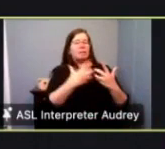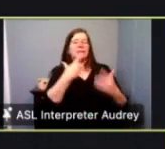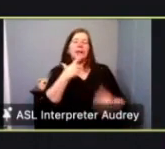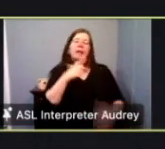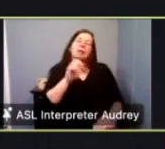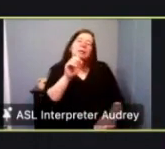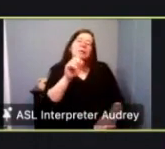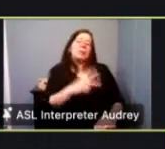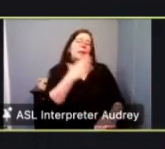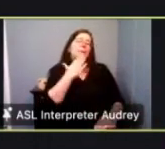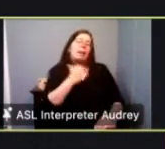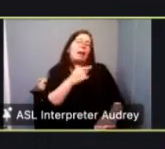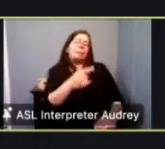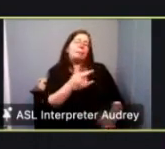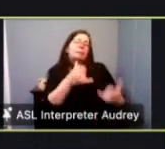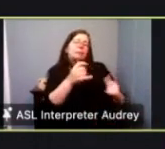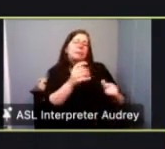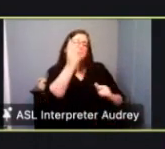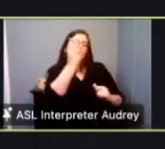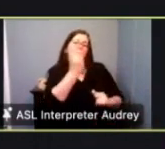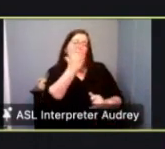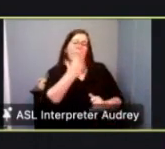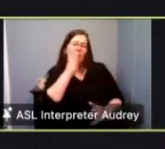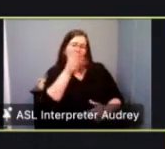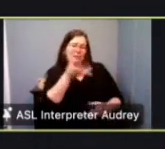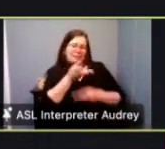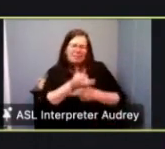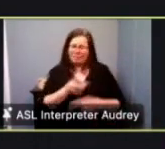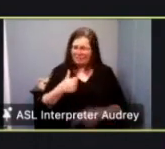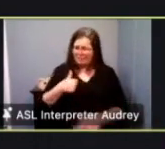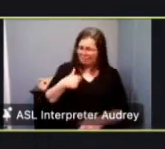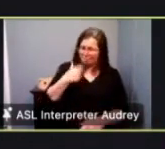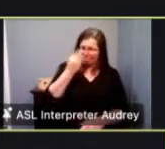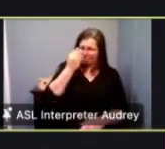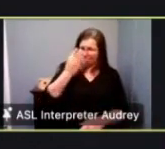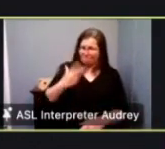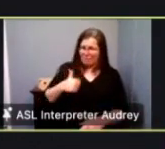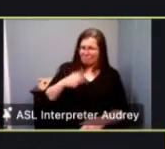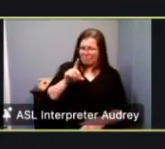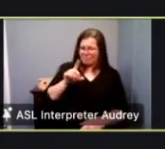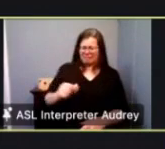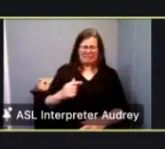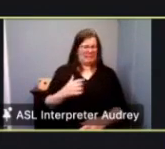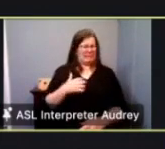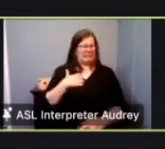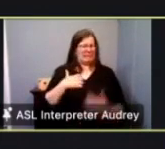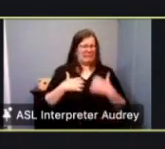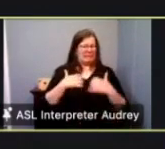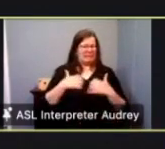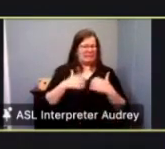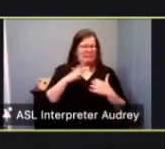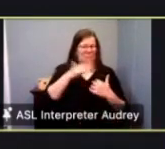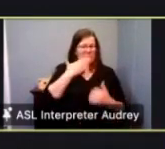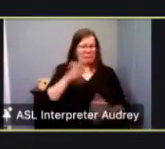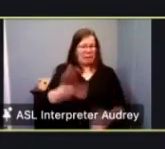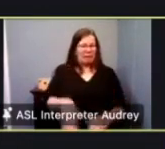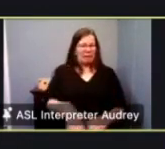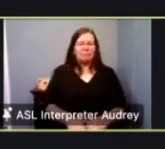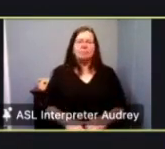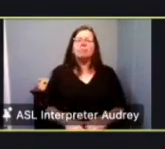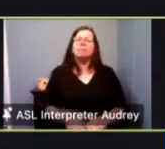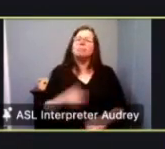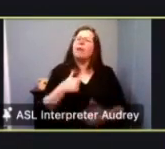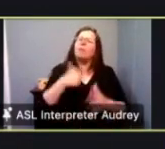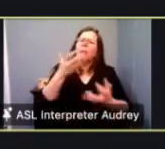you're beautiful. I'll take care of you," after I told her I was disabled. Daisy cringes. Yeah, that was bad. I just wanted to scream,